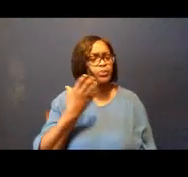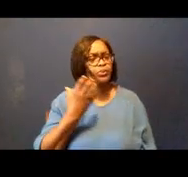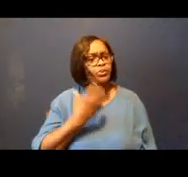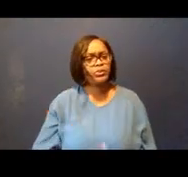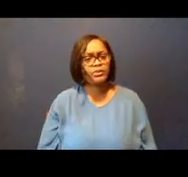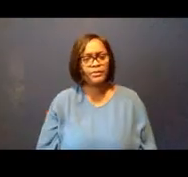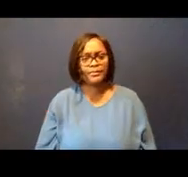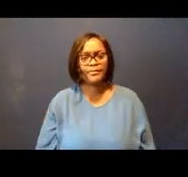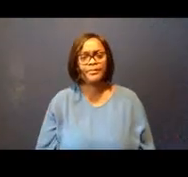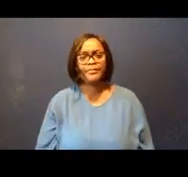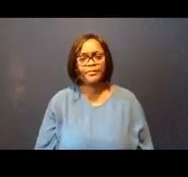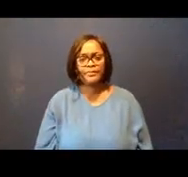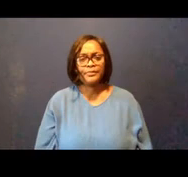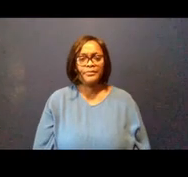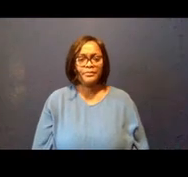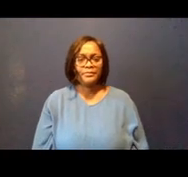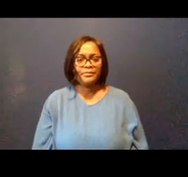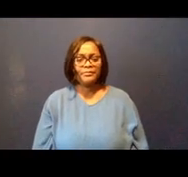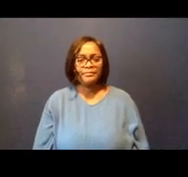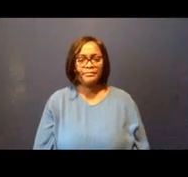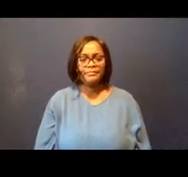and